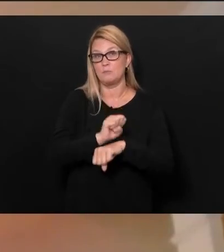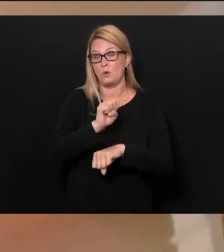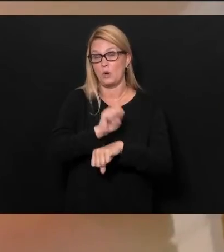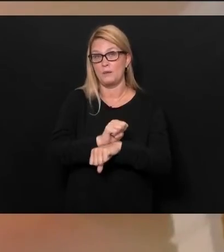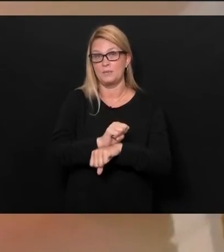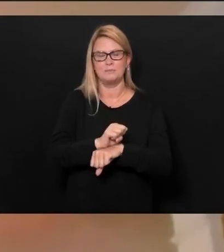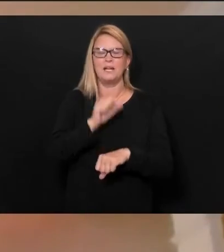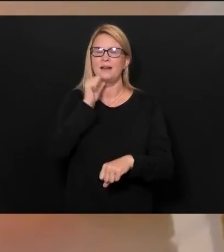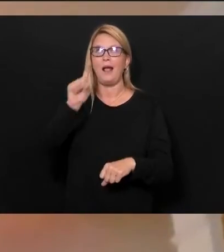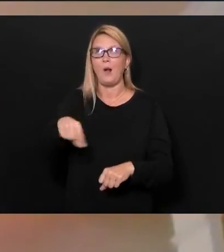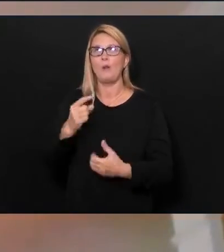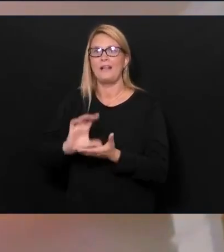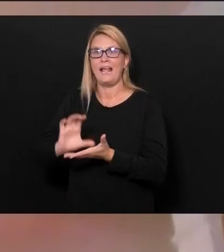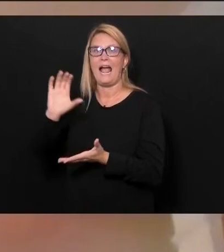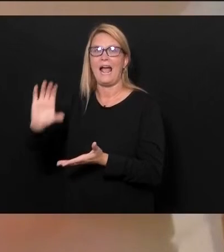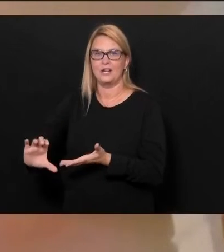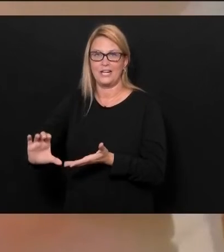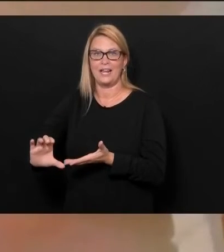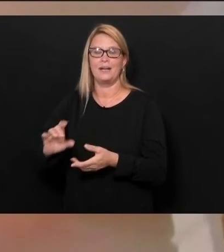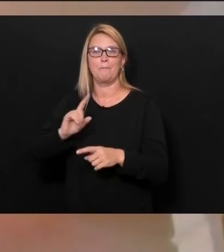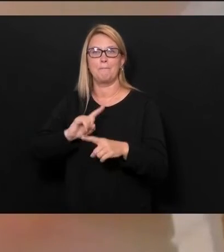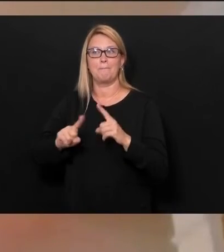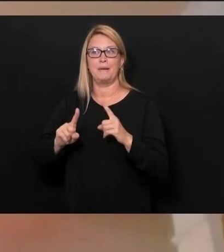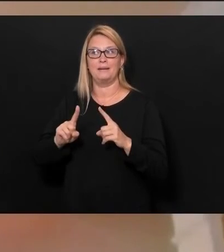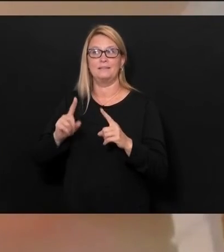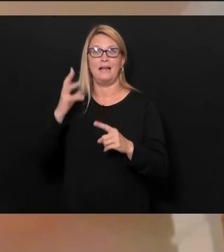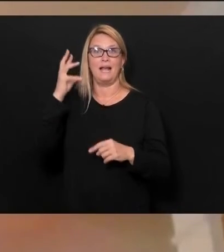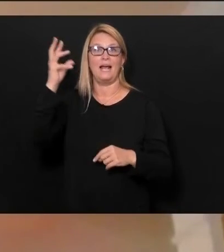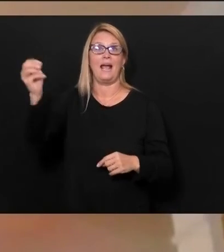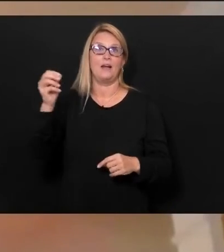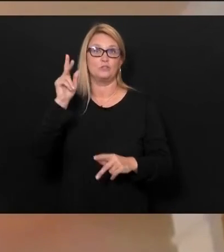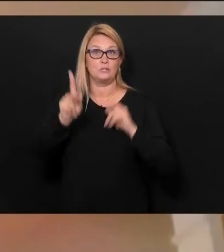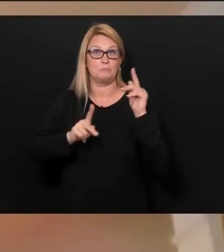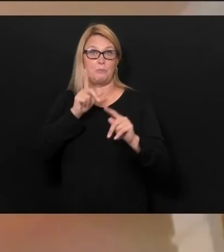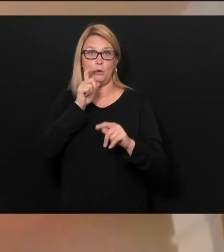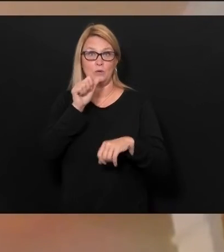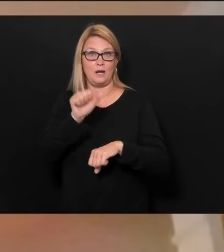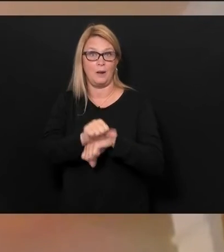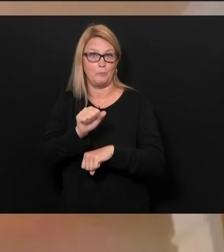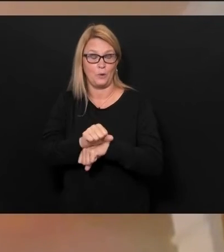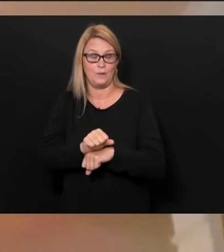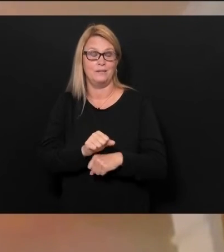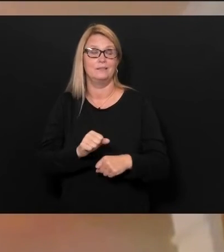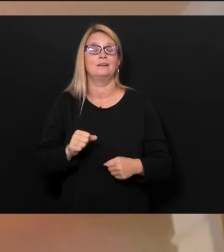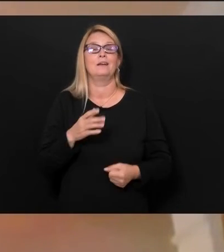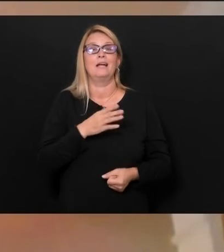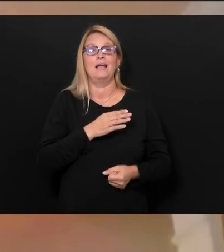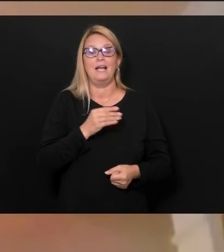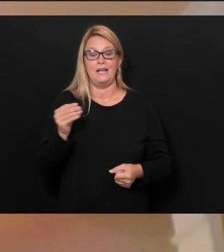just allocating it, but that money going out the door to those who are unemployed, and